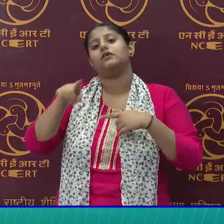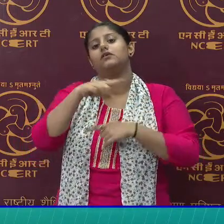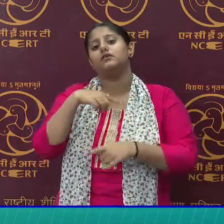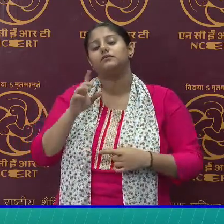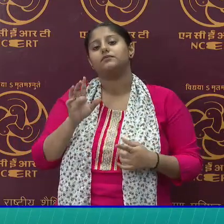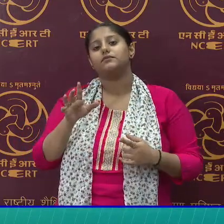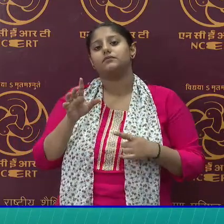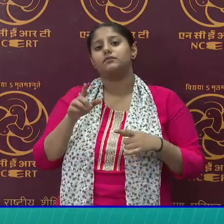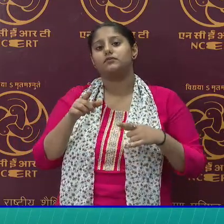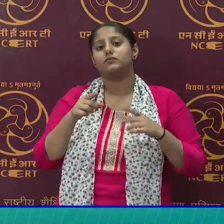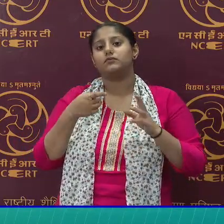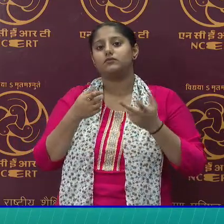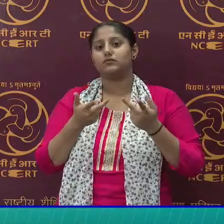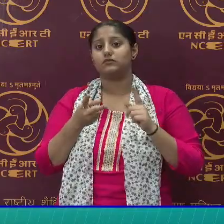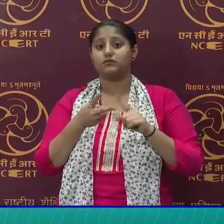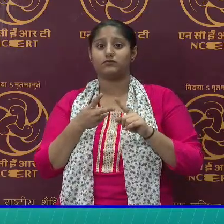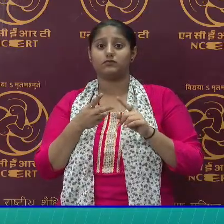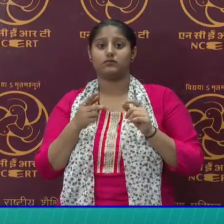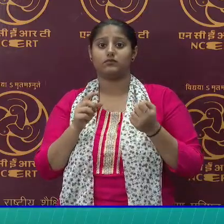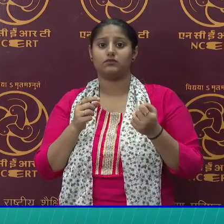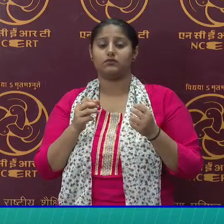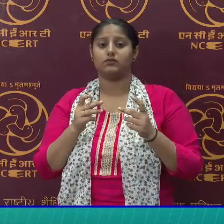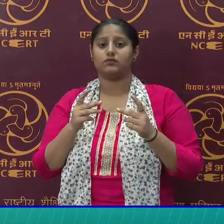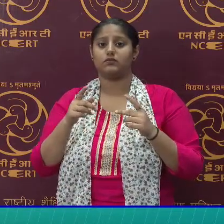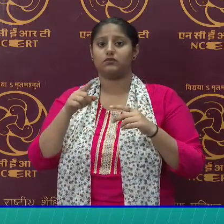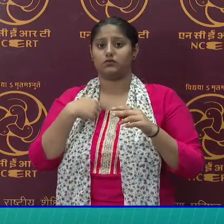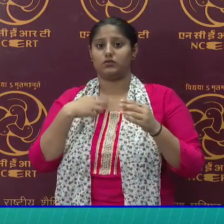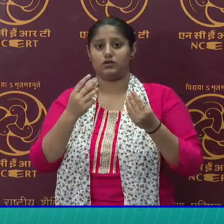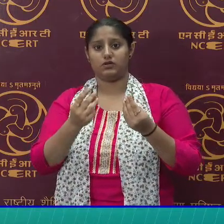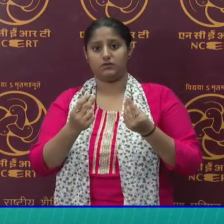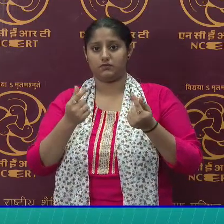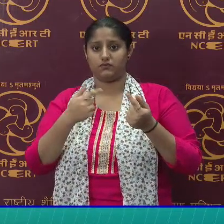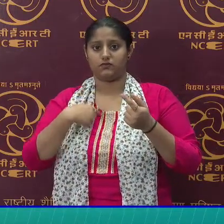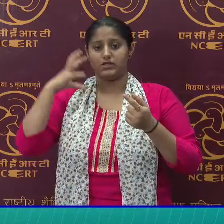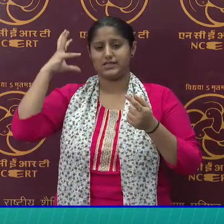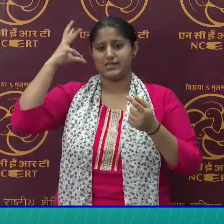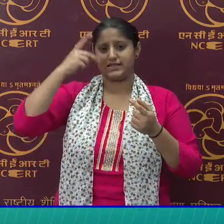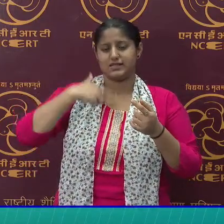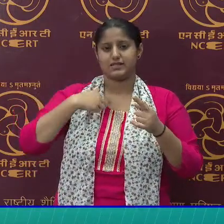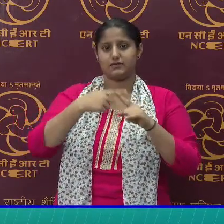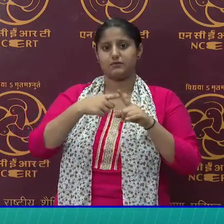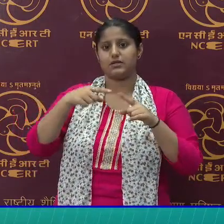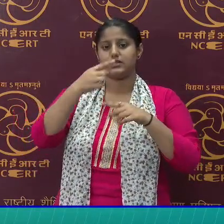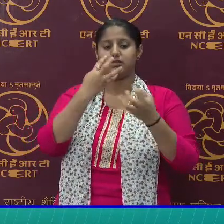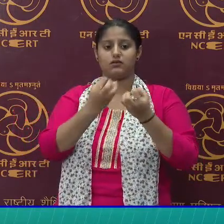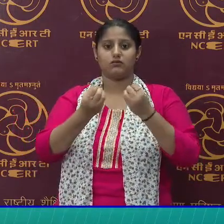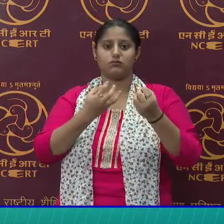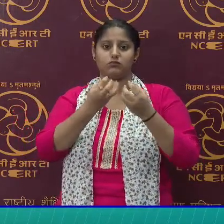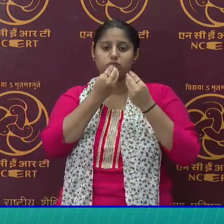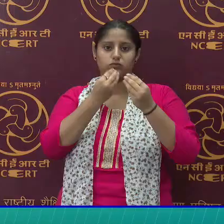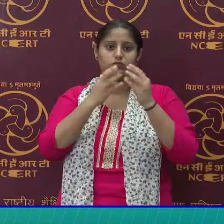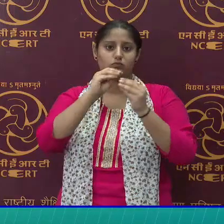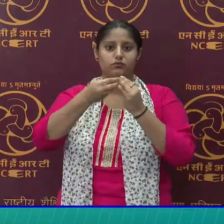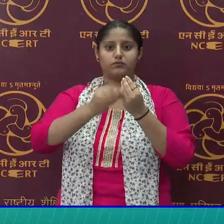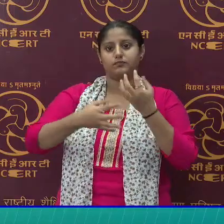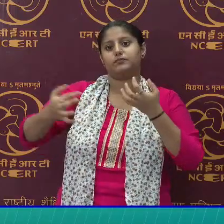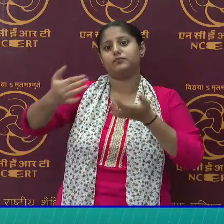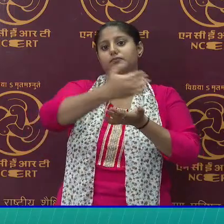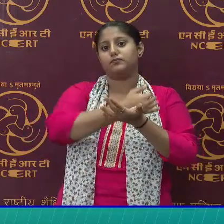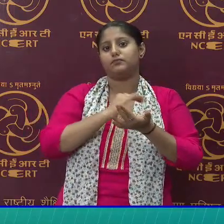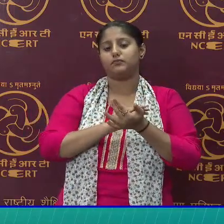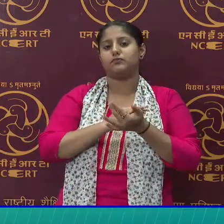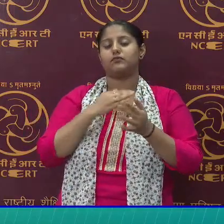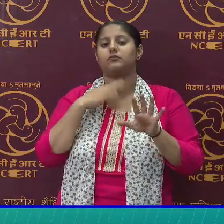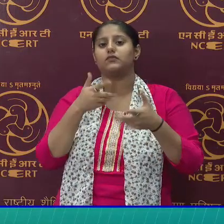they say, all right, we have to fast till sunset, and then they collect bananas and keep it so that they